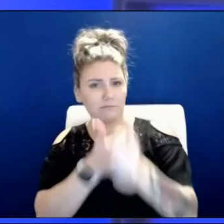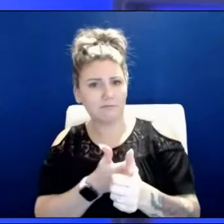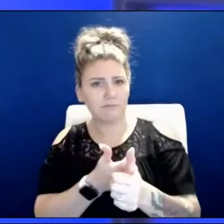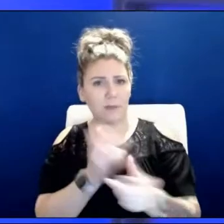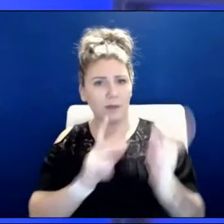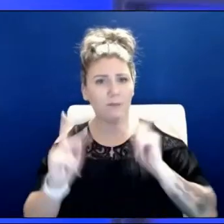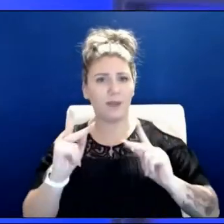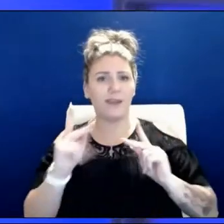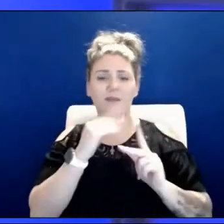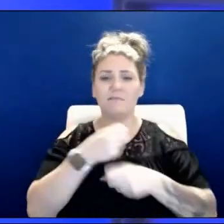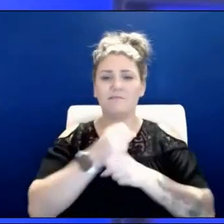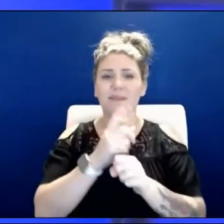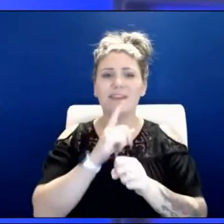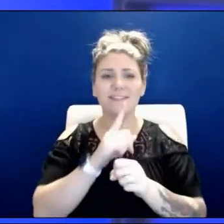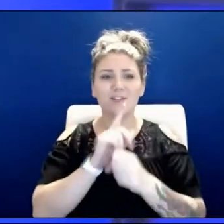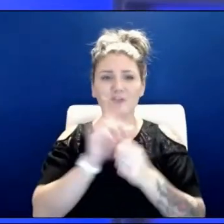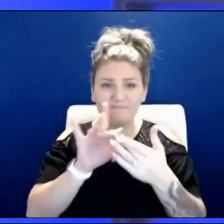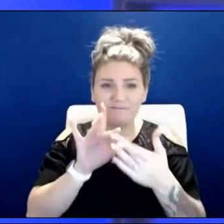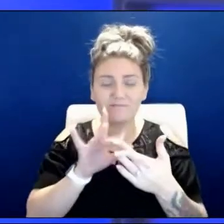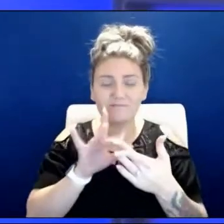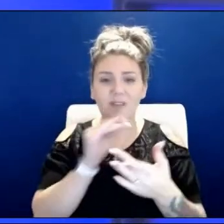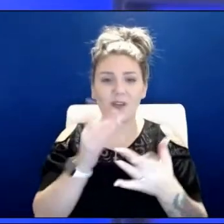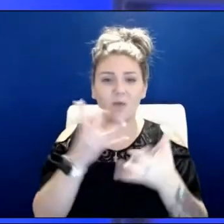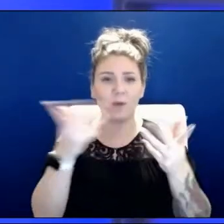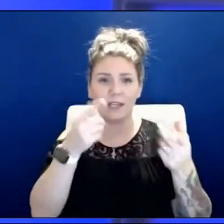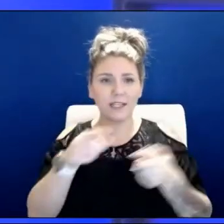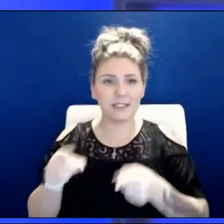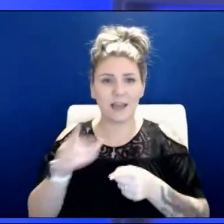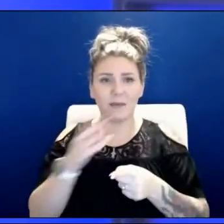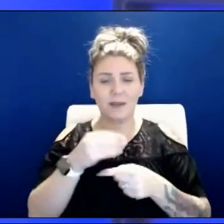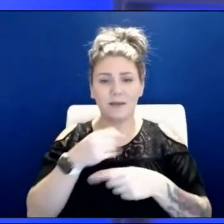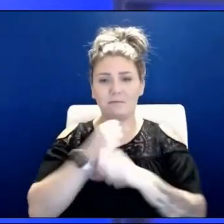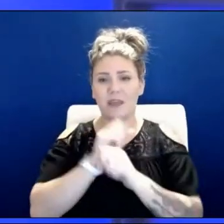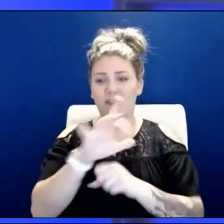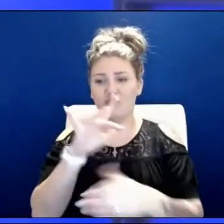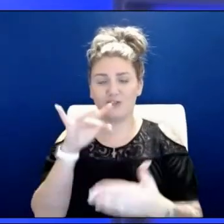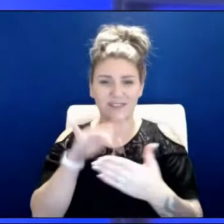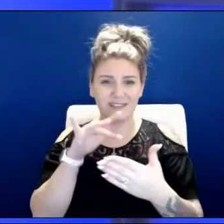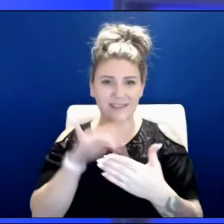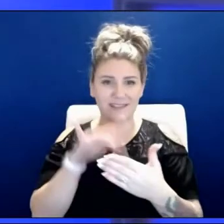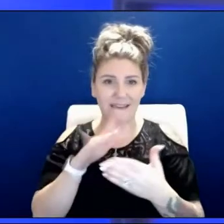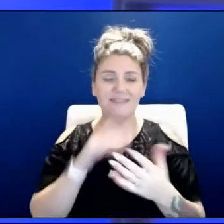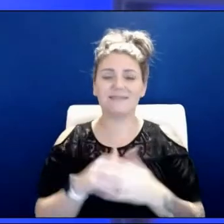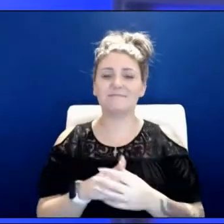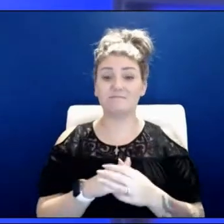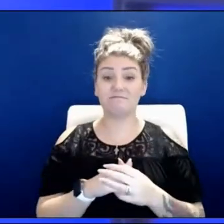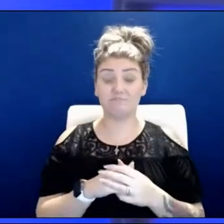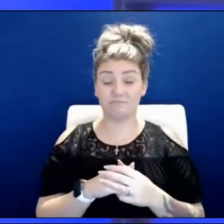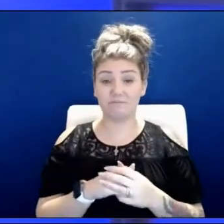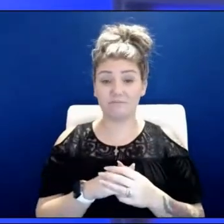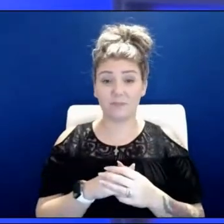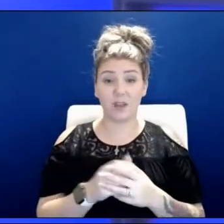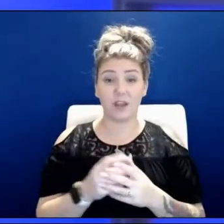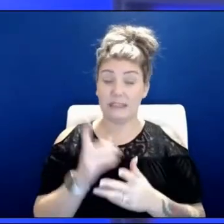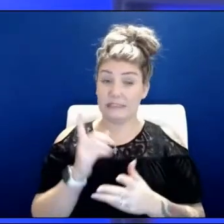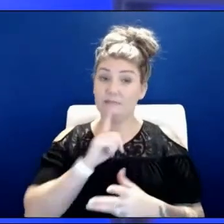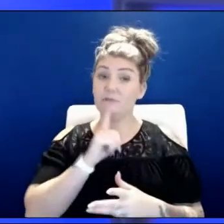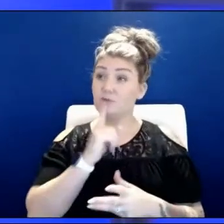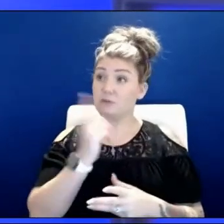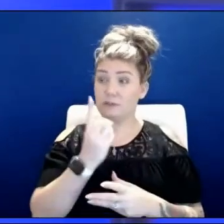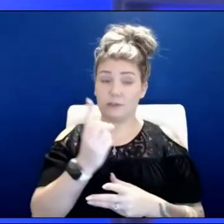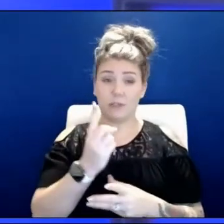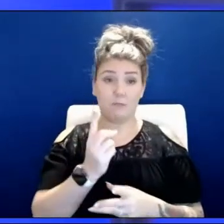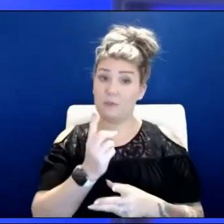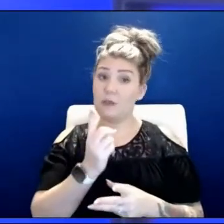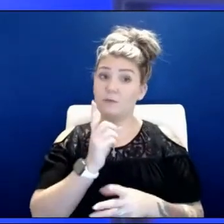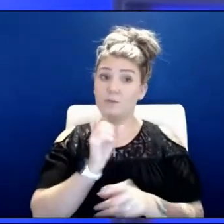get in touch with them, make sure we know what's going on, and they make their study visits. So it's actually something that we work hard in a clinical trial to make sure that